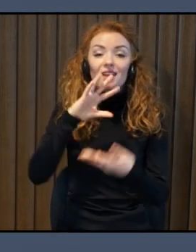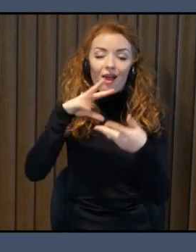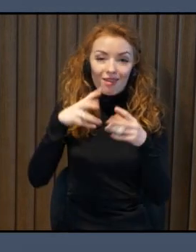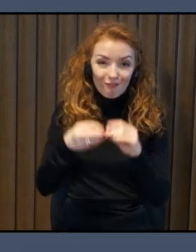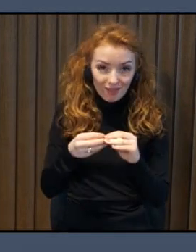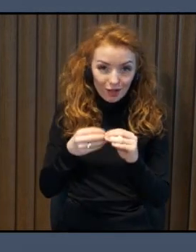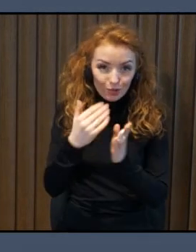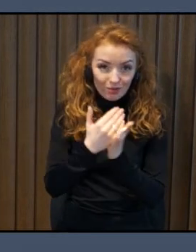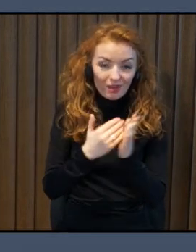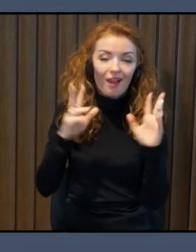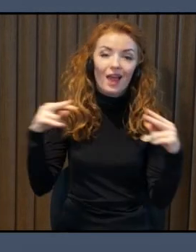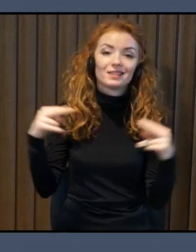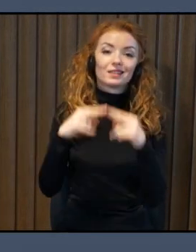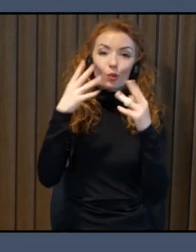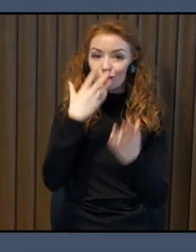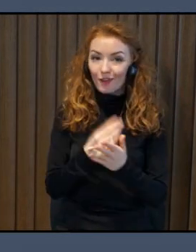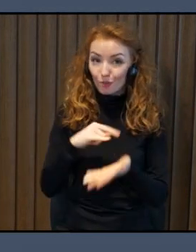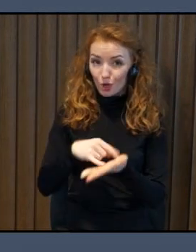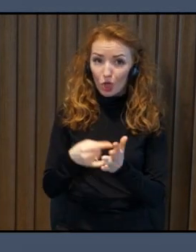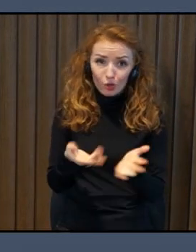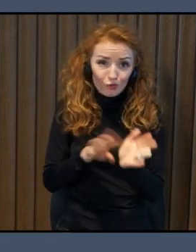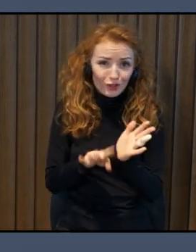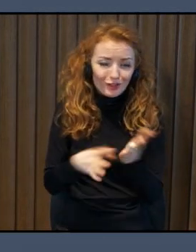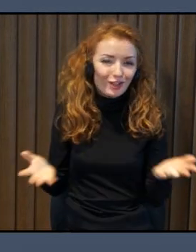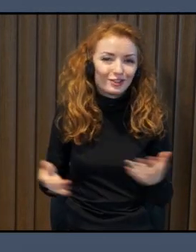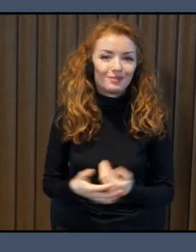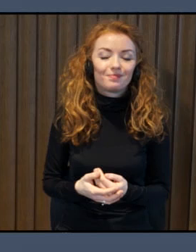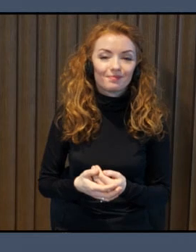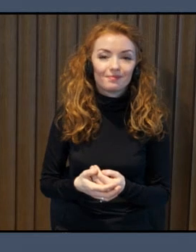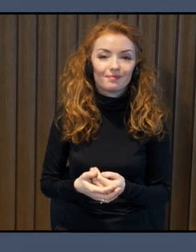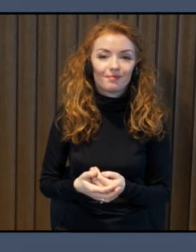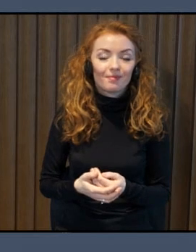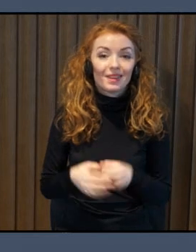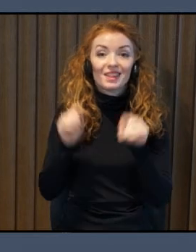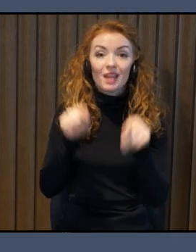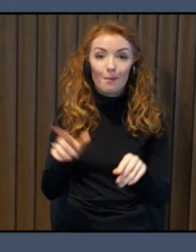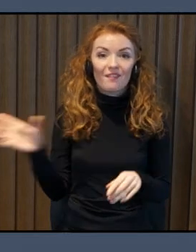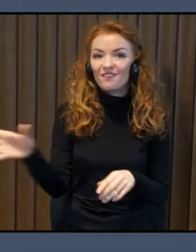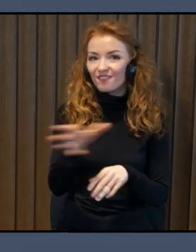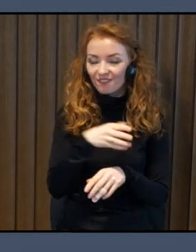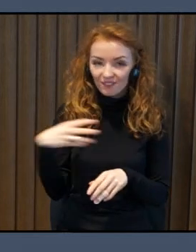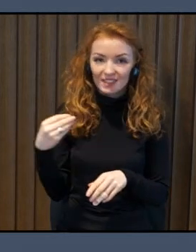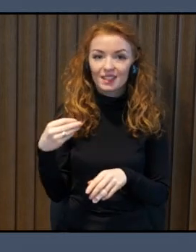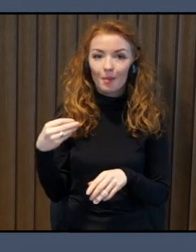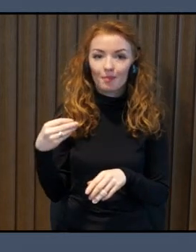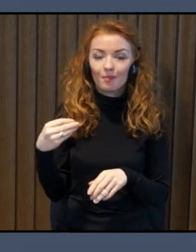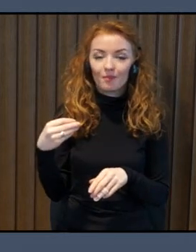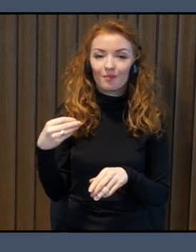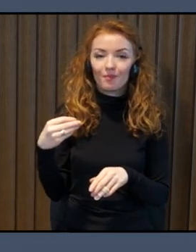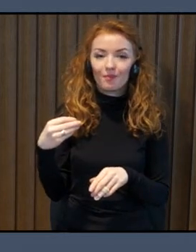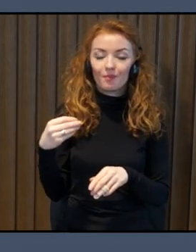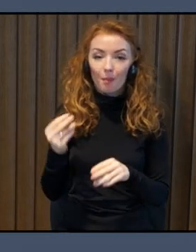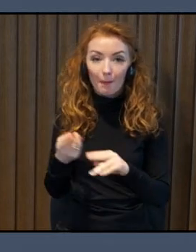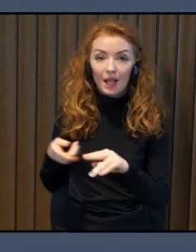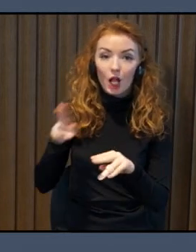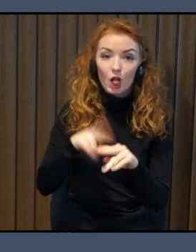regulatory burden, which has to be taken into account in order to be able to get your project approved. And that's